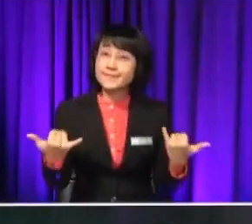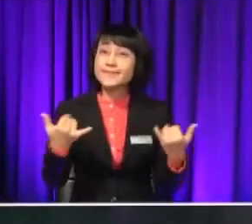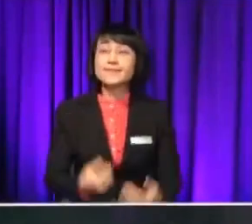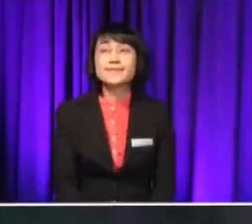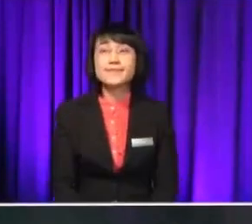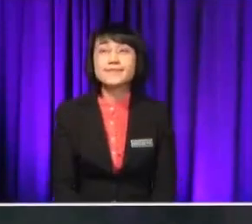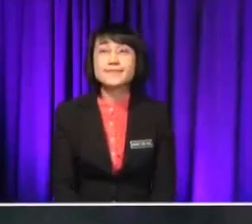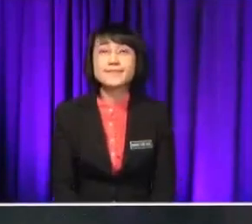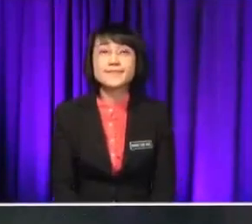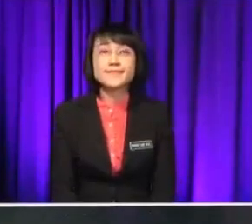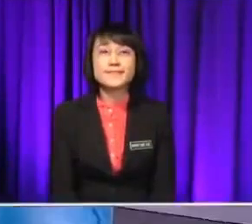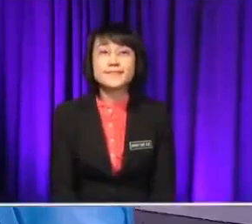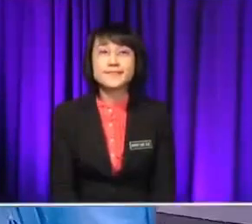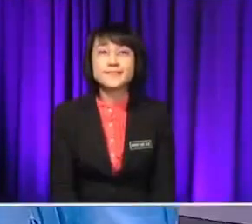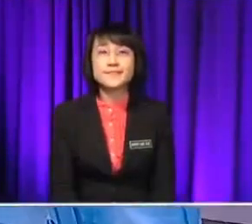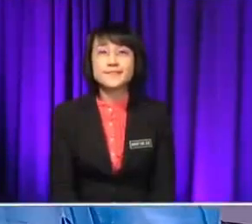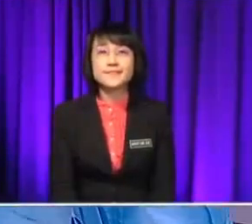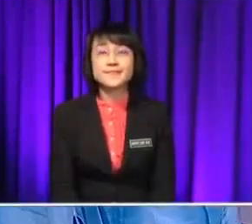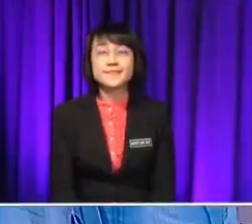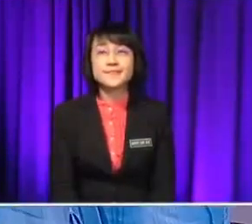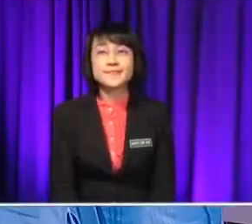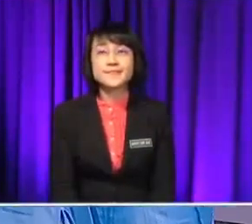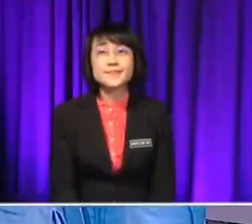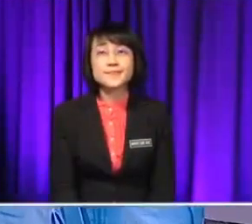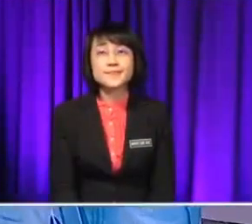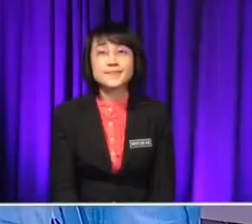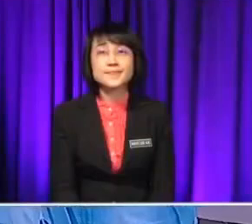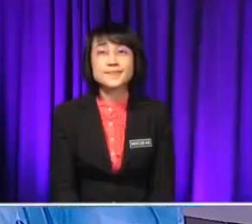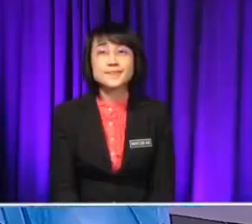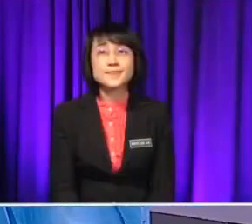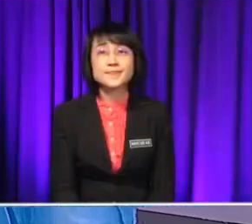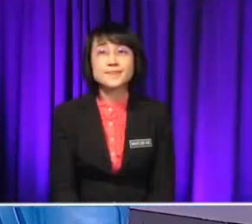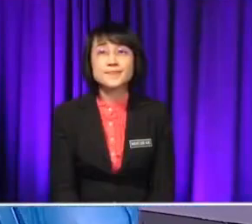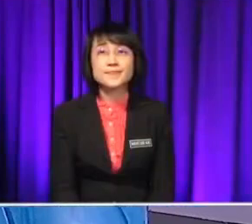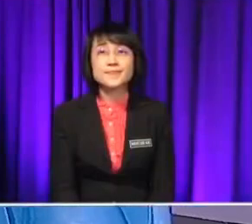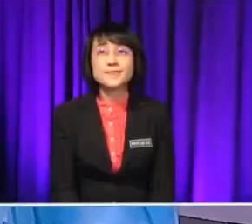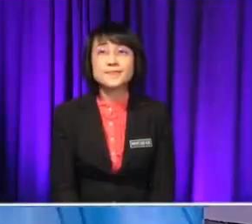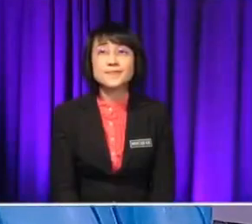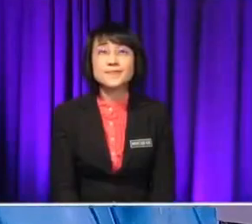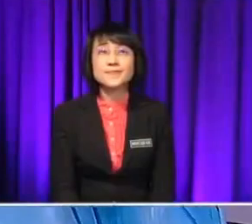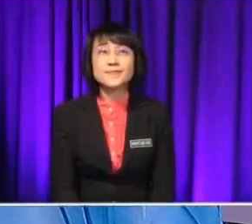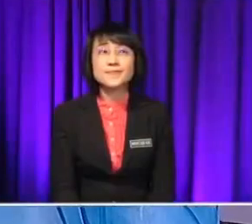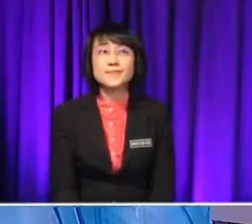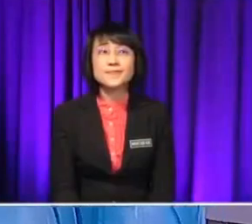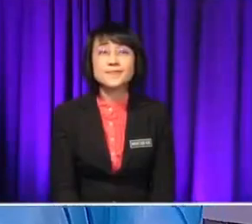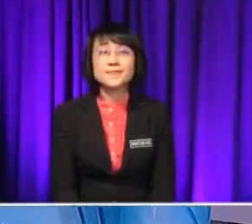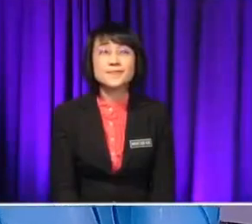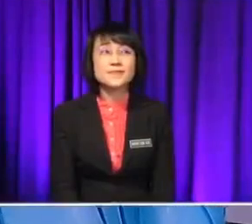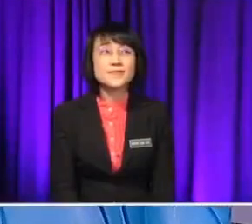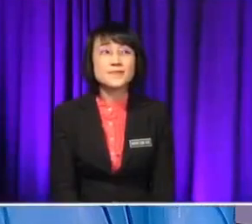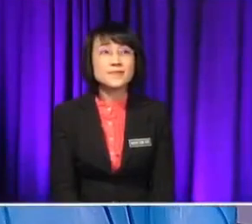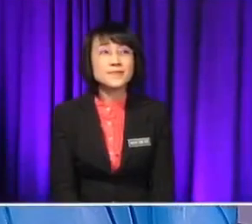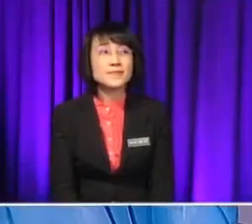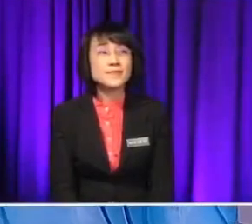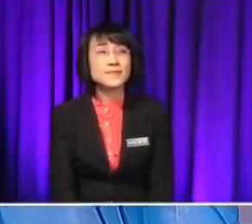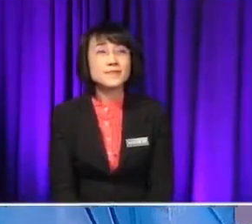go. All right, okay. So, like I said, the screen is not on. The screen is